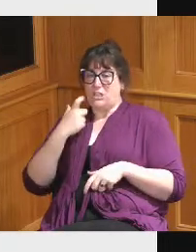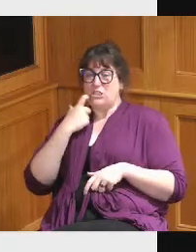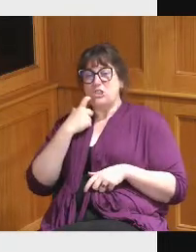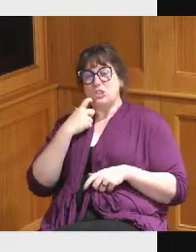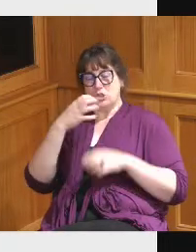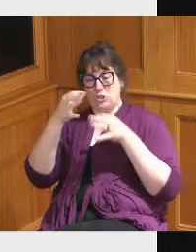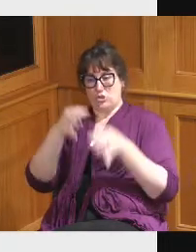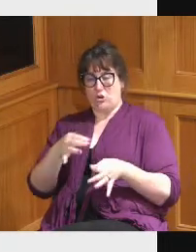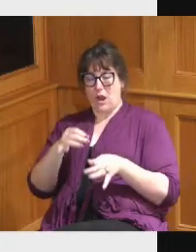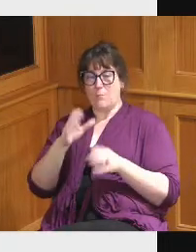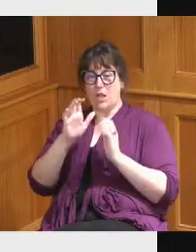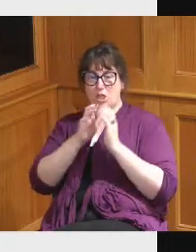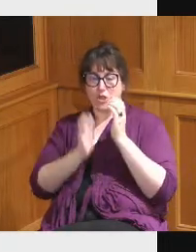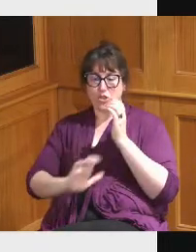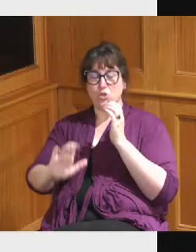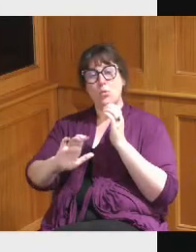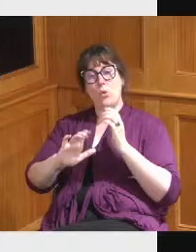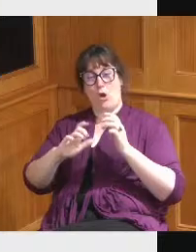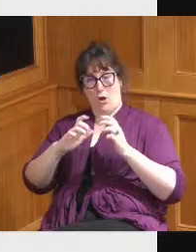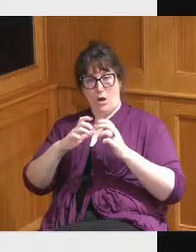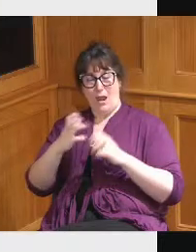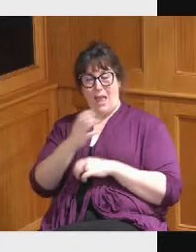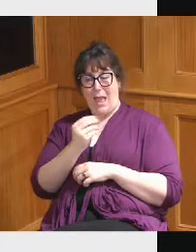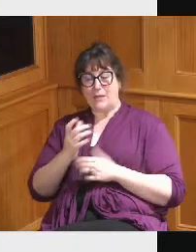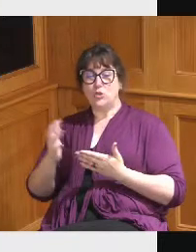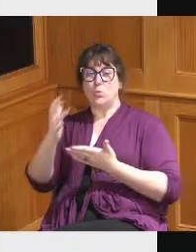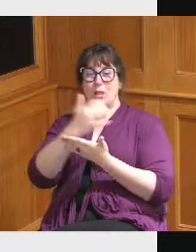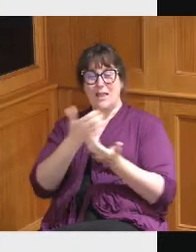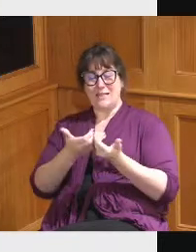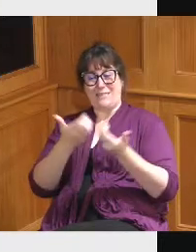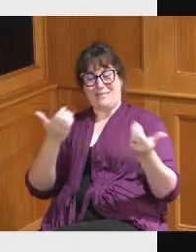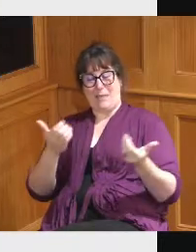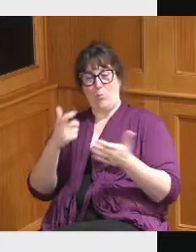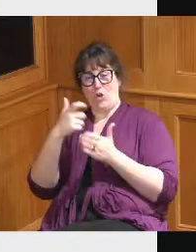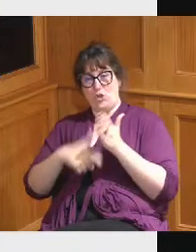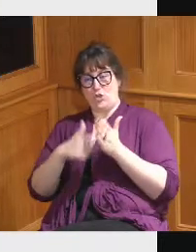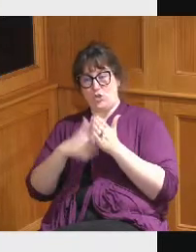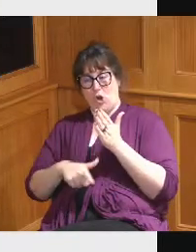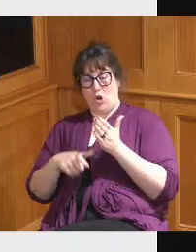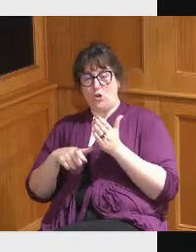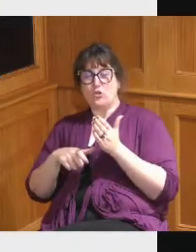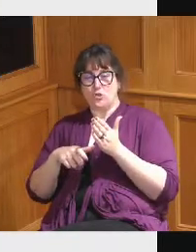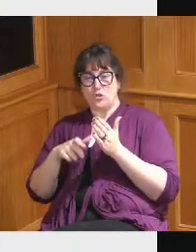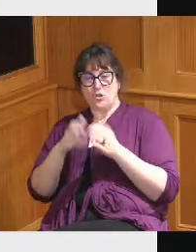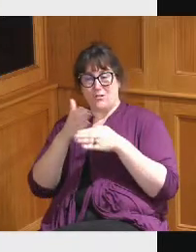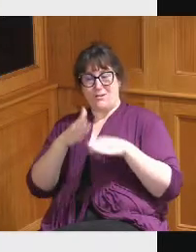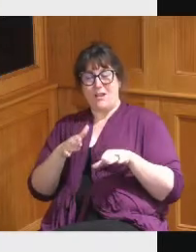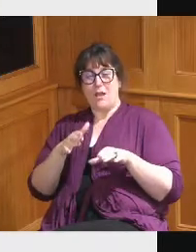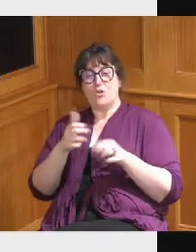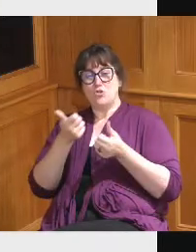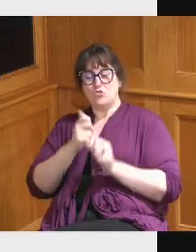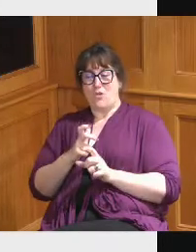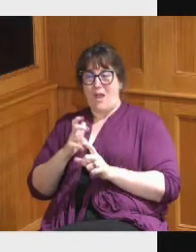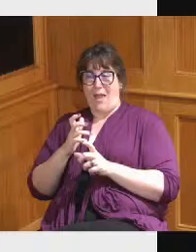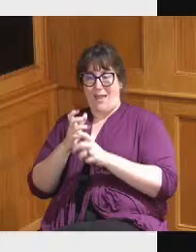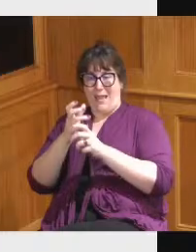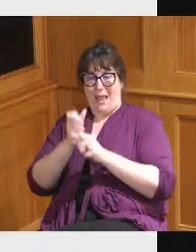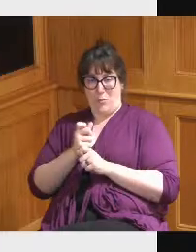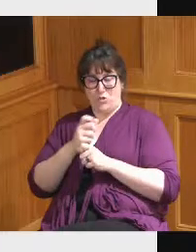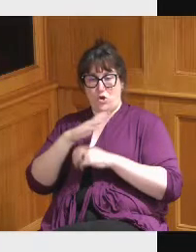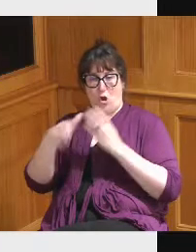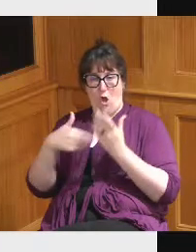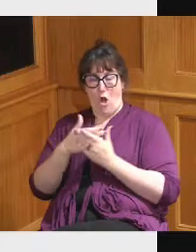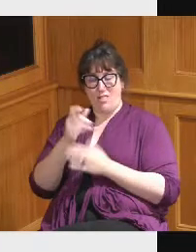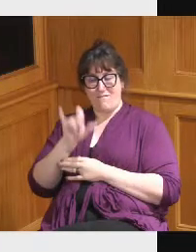service charge, and to collect a separate charge. Essentially, we're bifurcating it to try to capture all of that